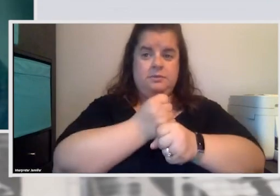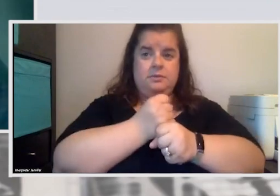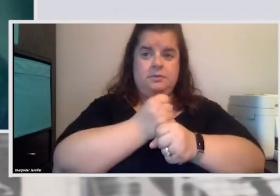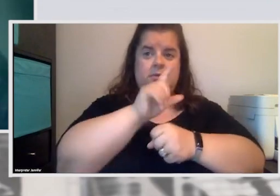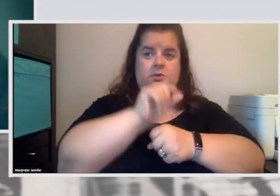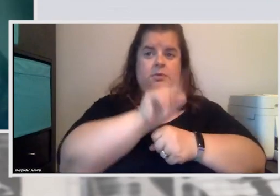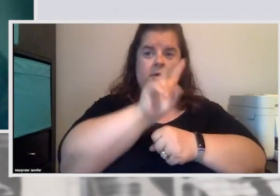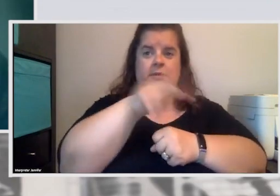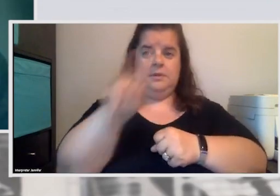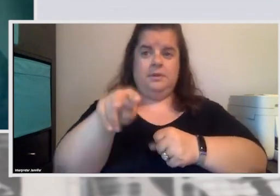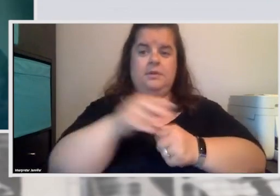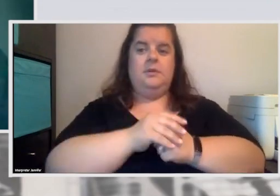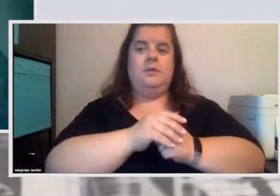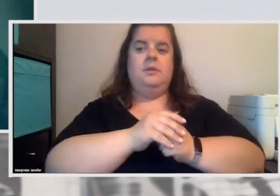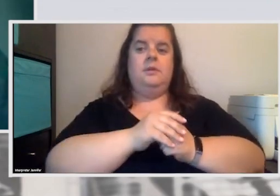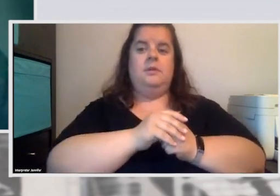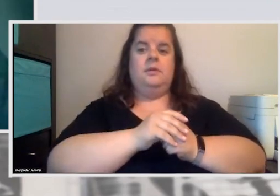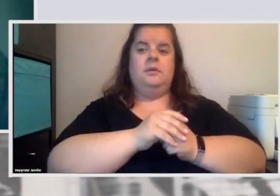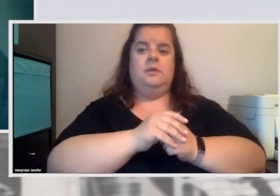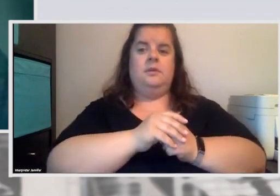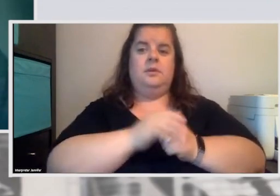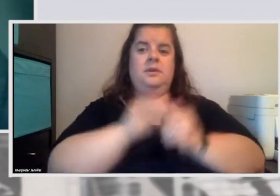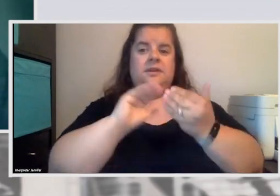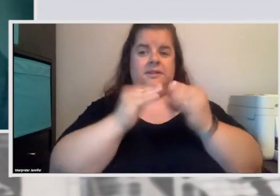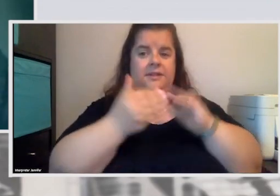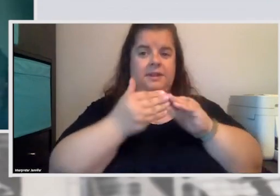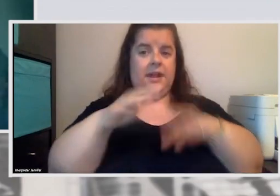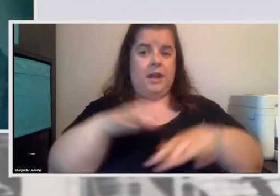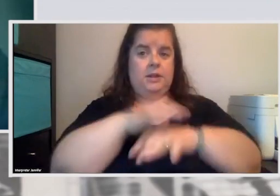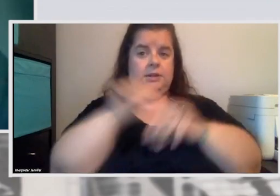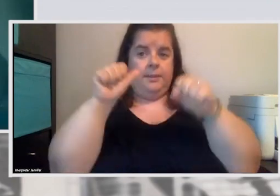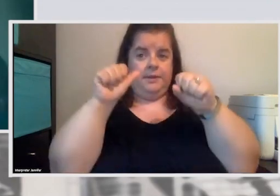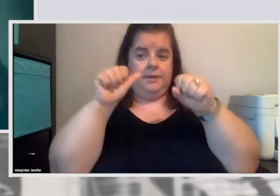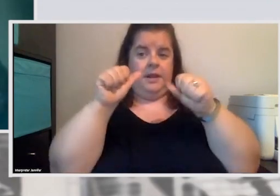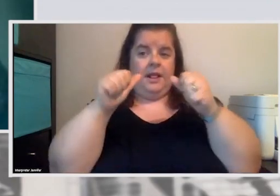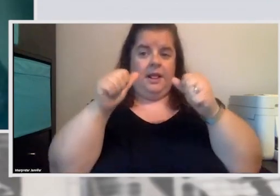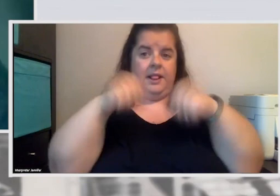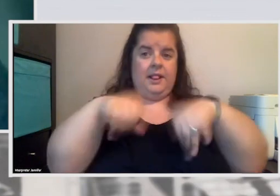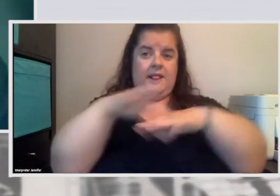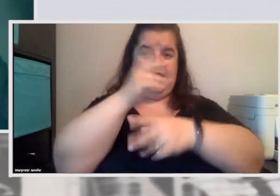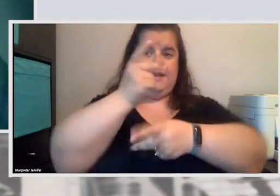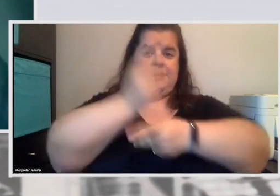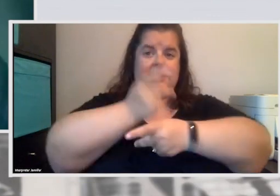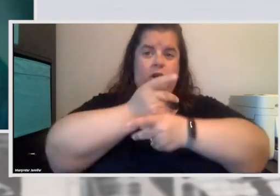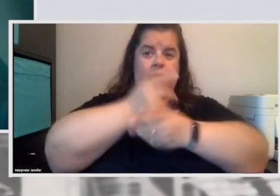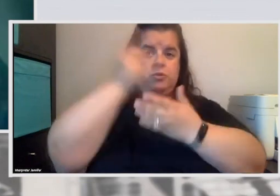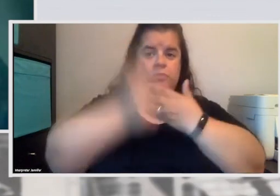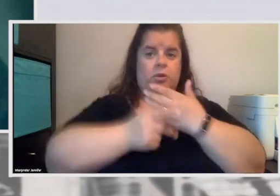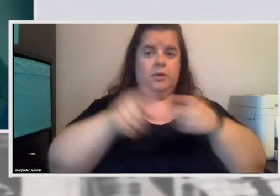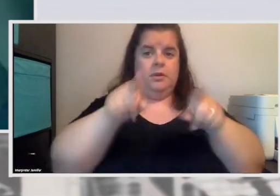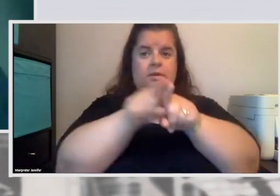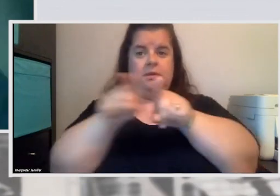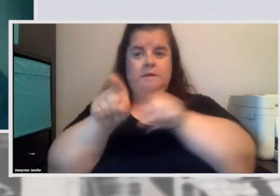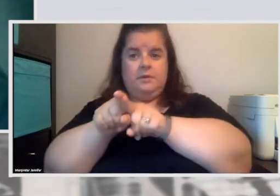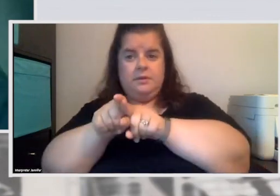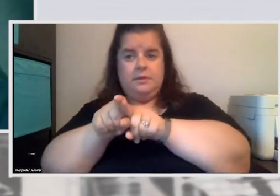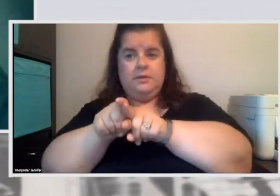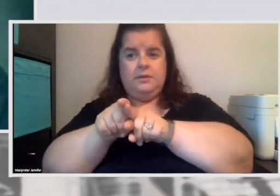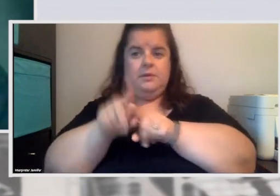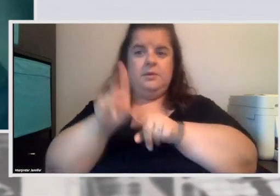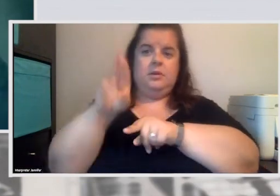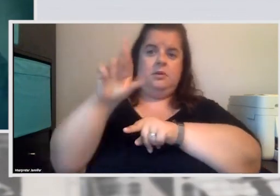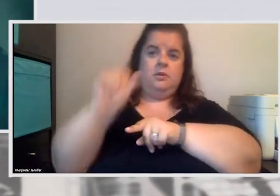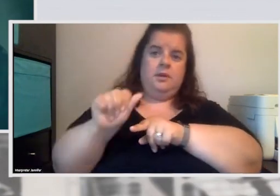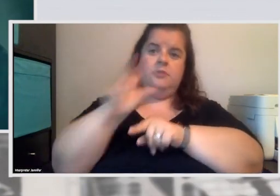2022, the city has adopted a land care program very similar to the one that the folks at the URA mentioned